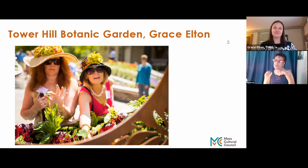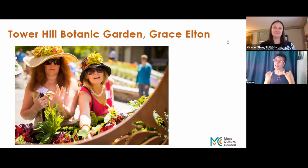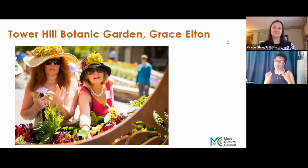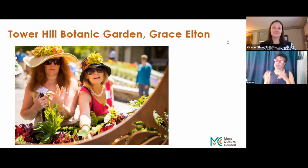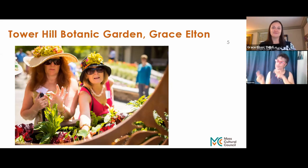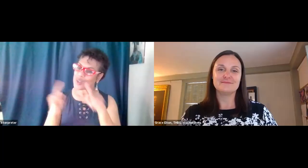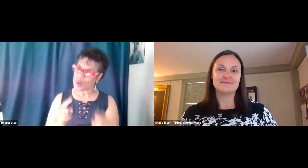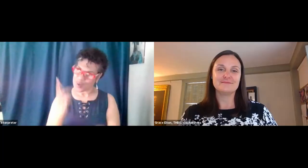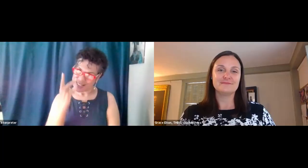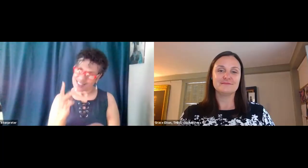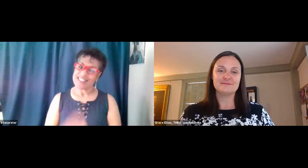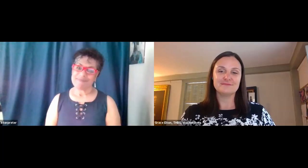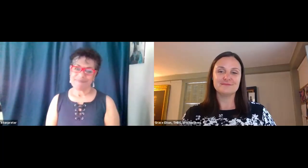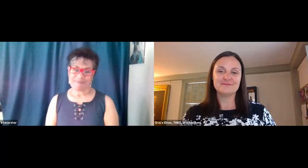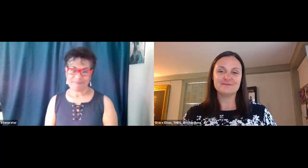action.